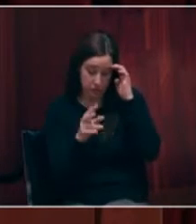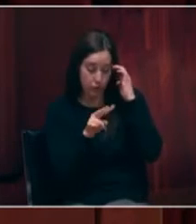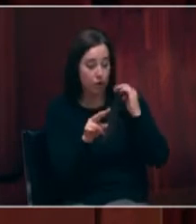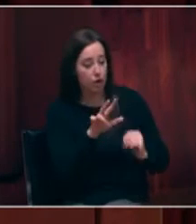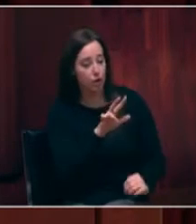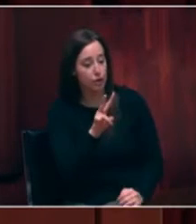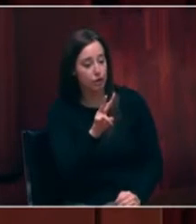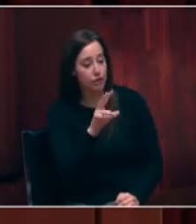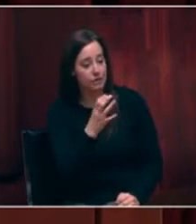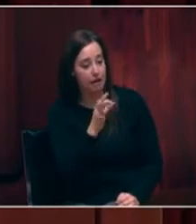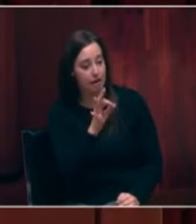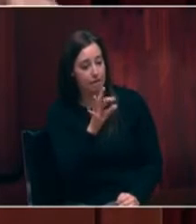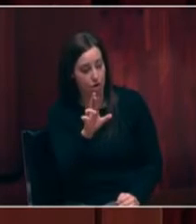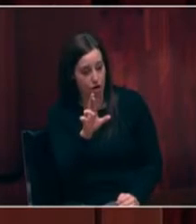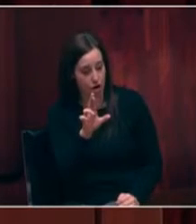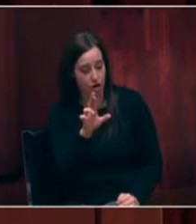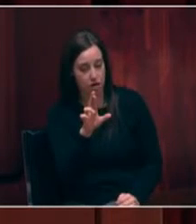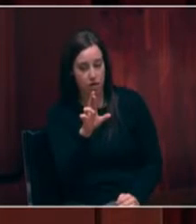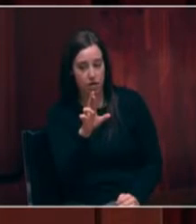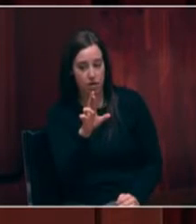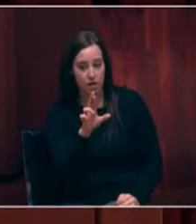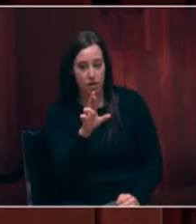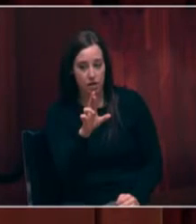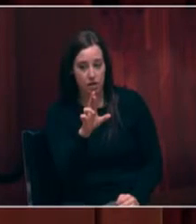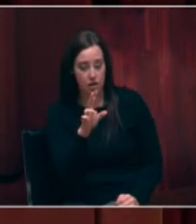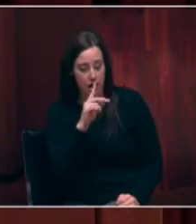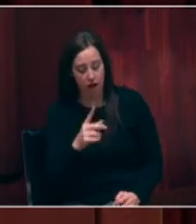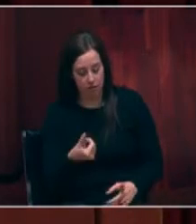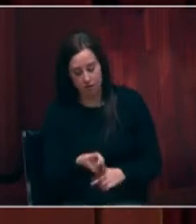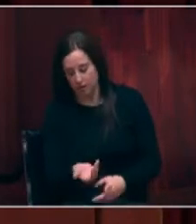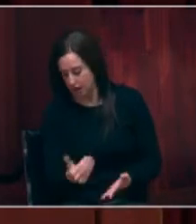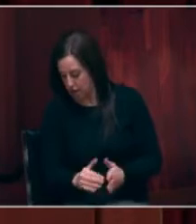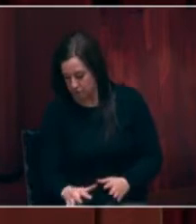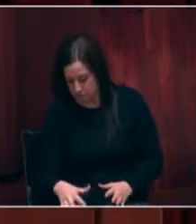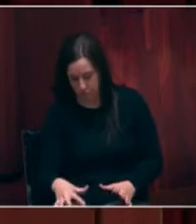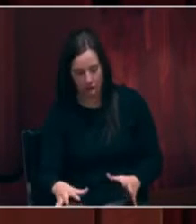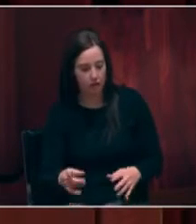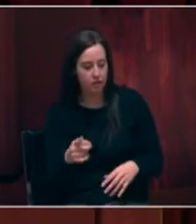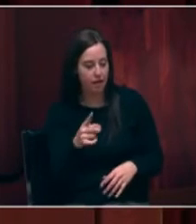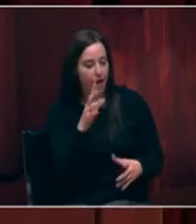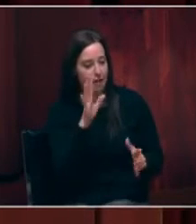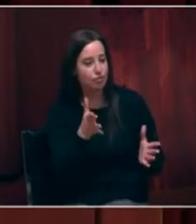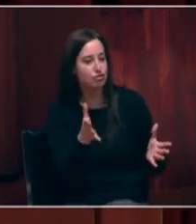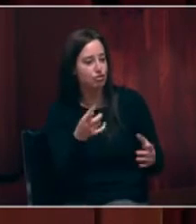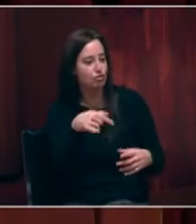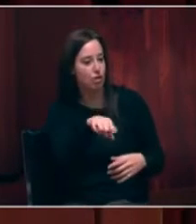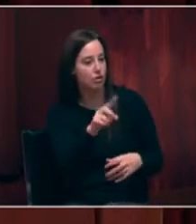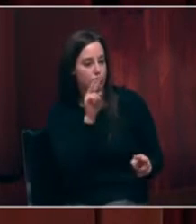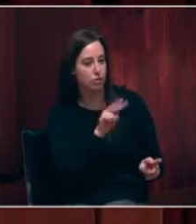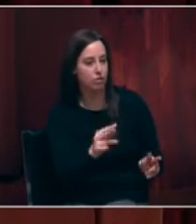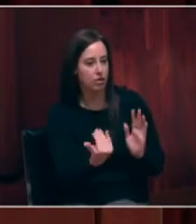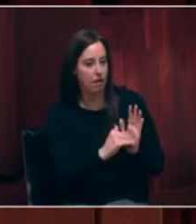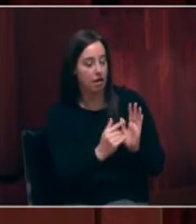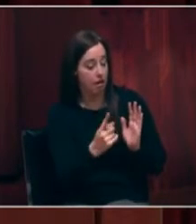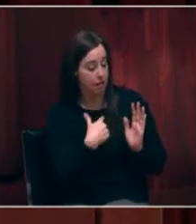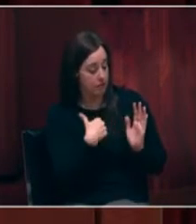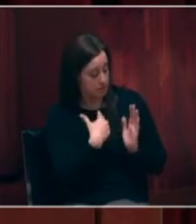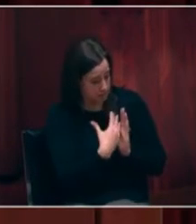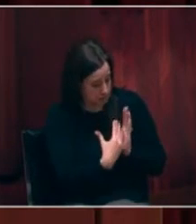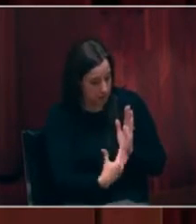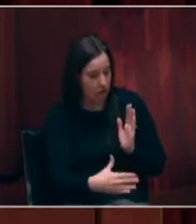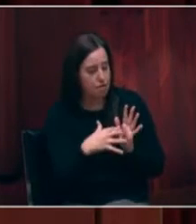and I encourage everybody to do it, man, I hear you get to talk with my hands too much. I encourage everybody to take a look at it, and you're going to find that there are some soft spots in